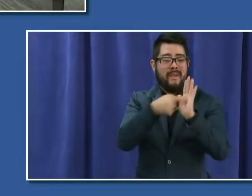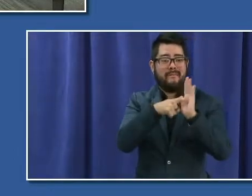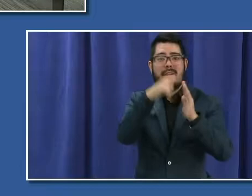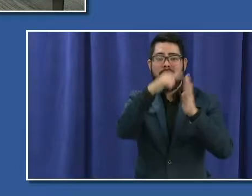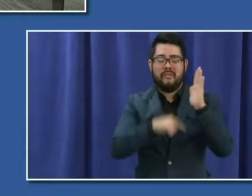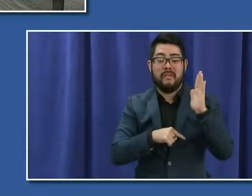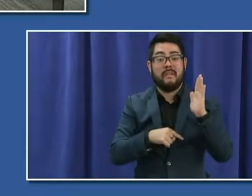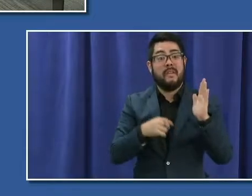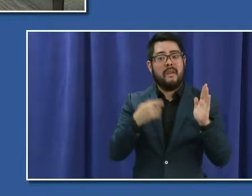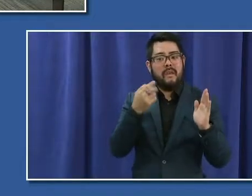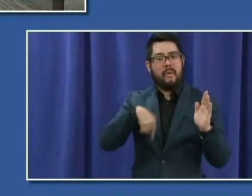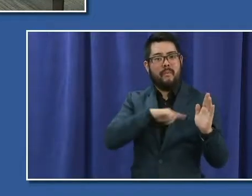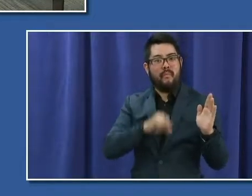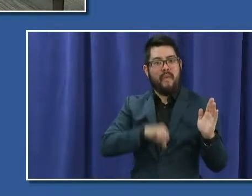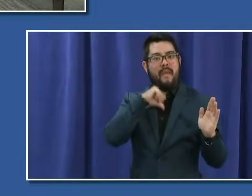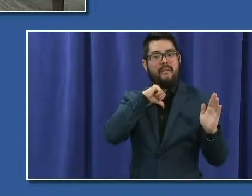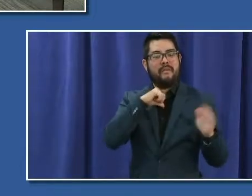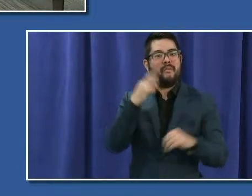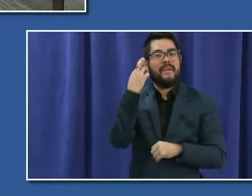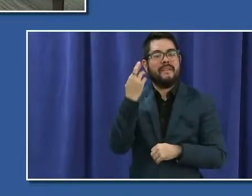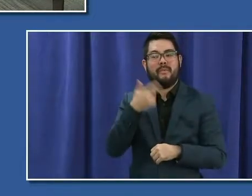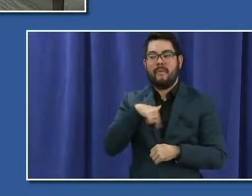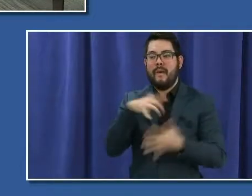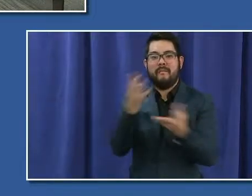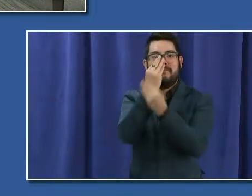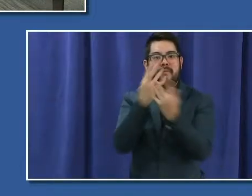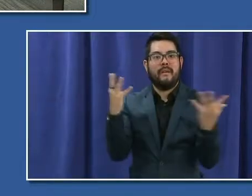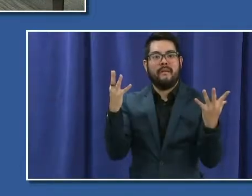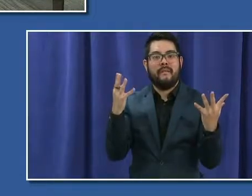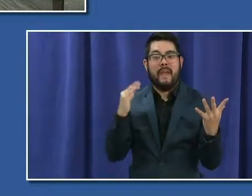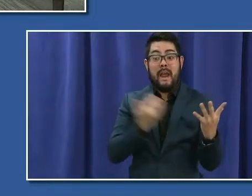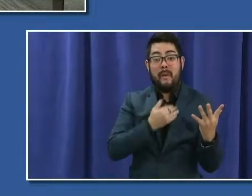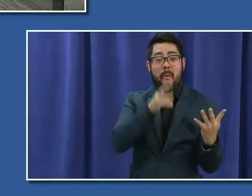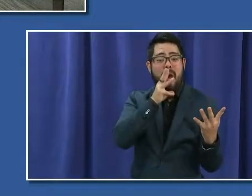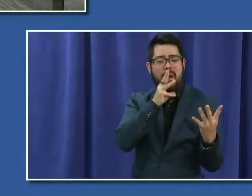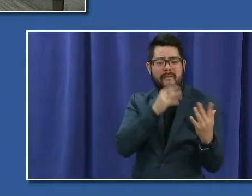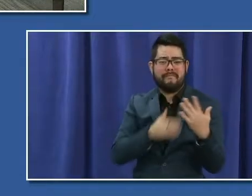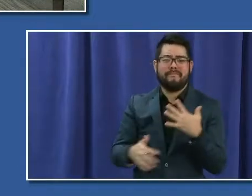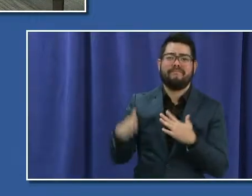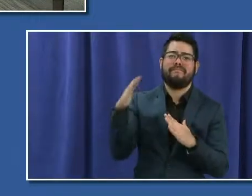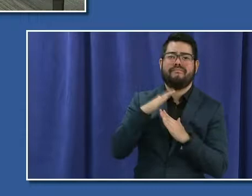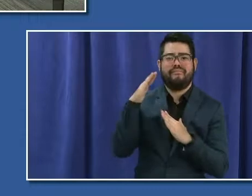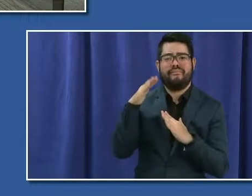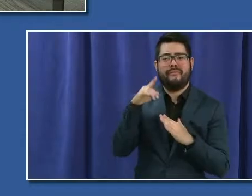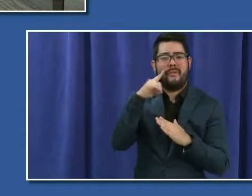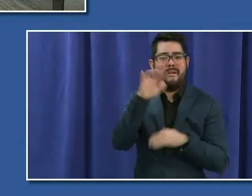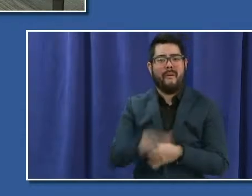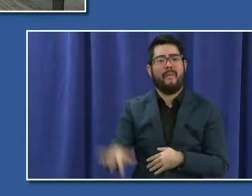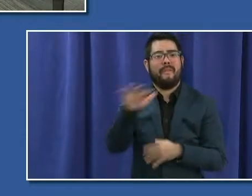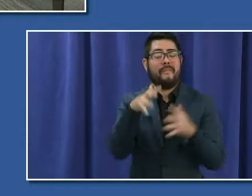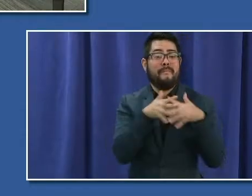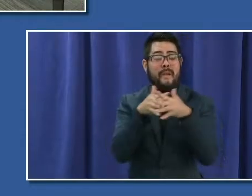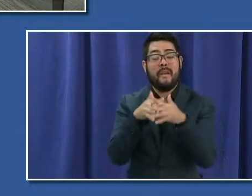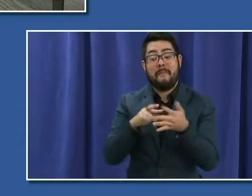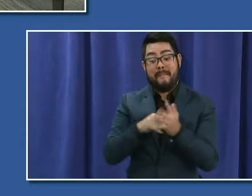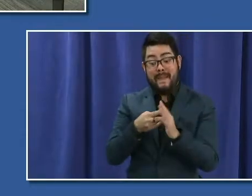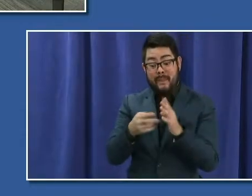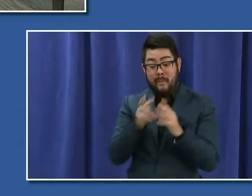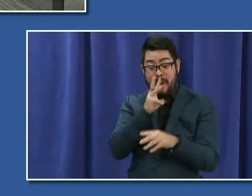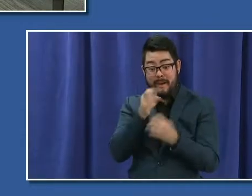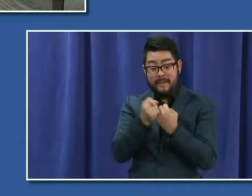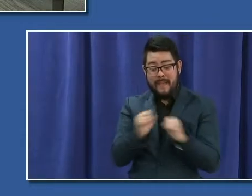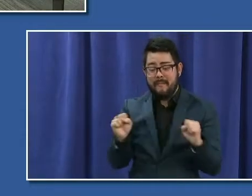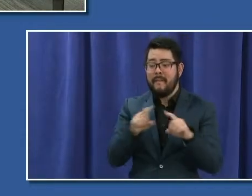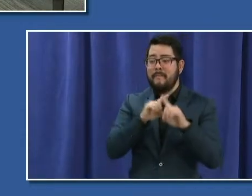right? Because we like to let everybody know that we have the best water in the country. So the water is safe. But as far as the lead